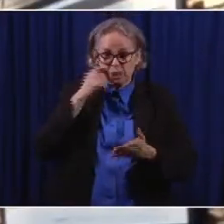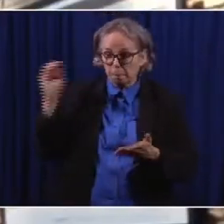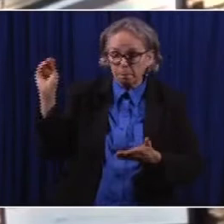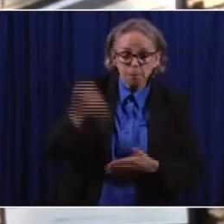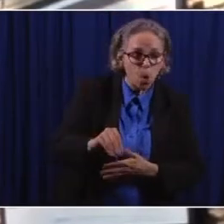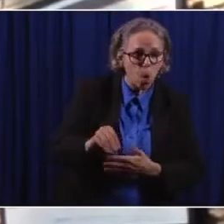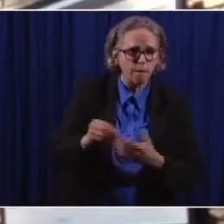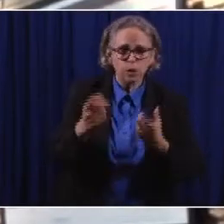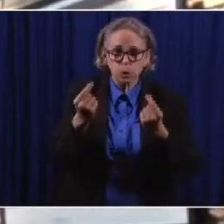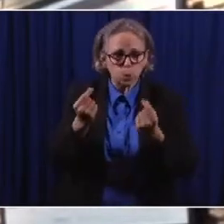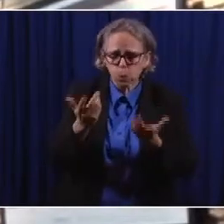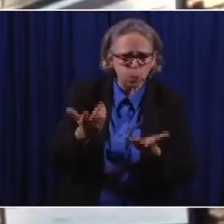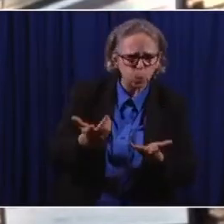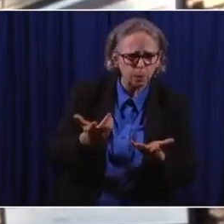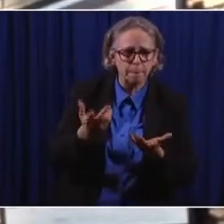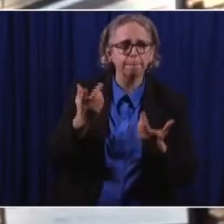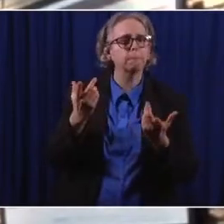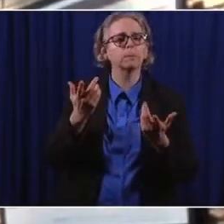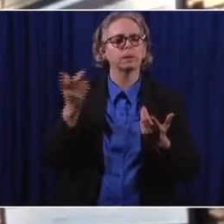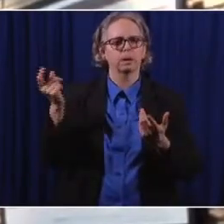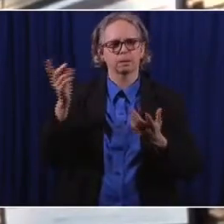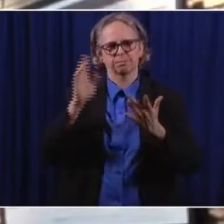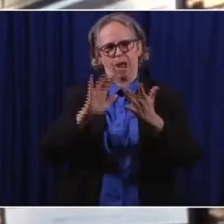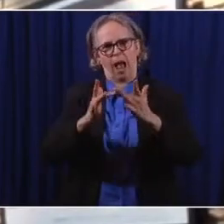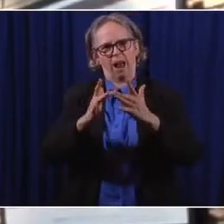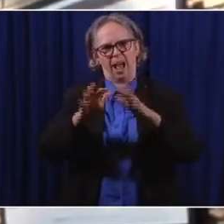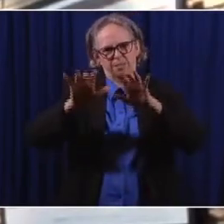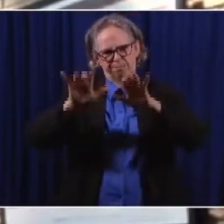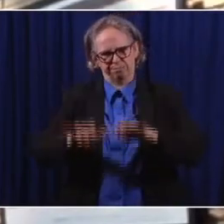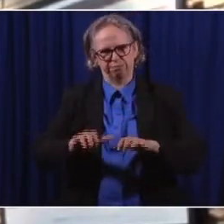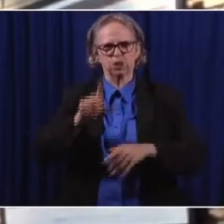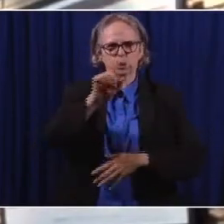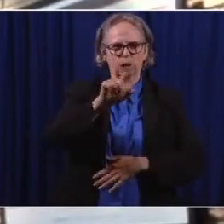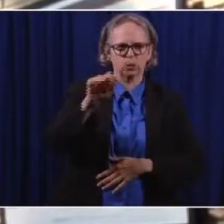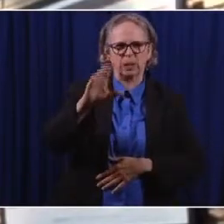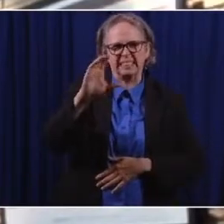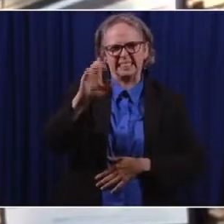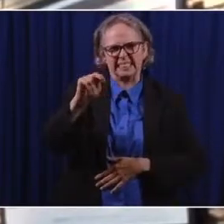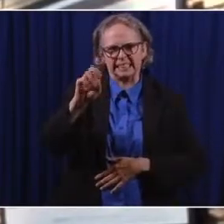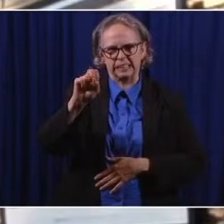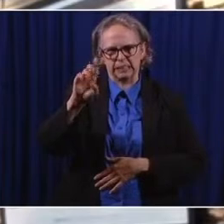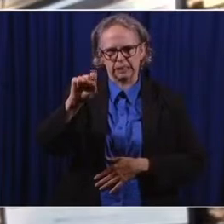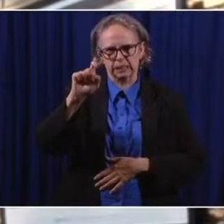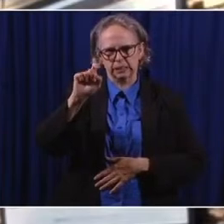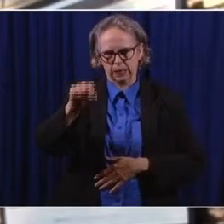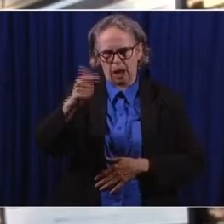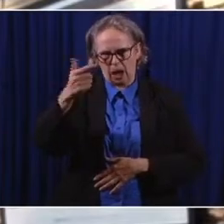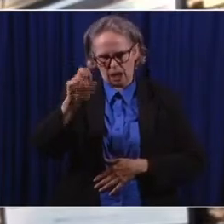to 2020census.gov or to call the phone number, which is